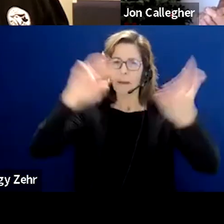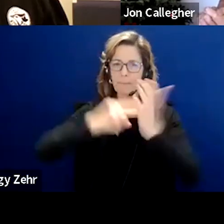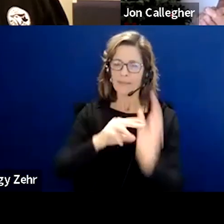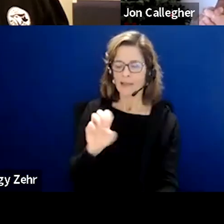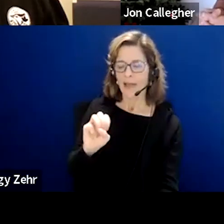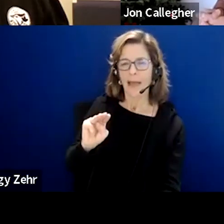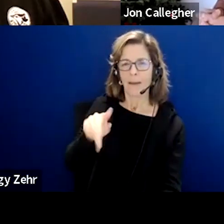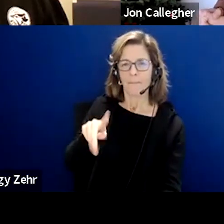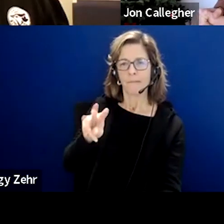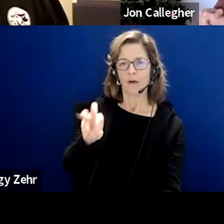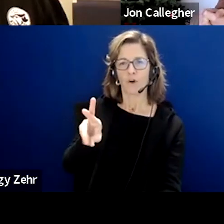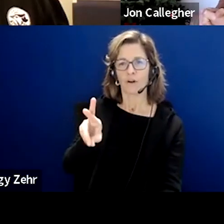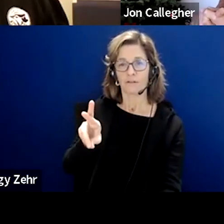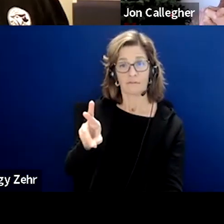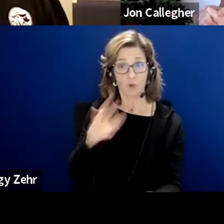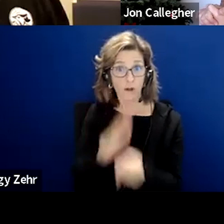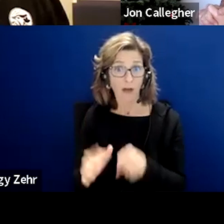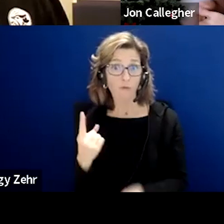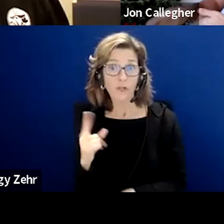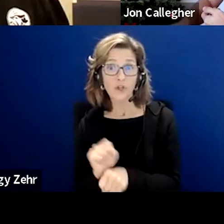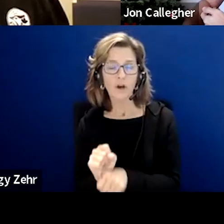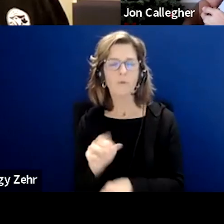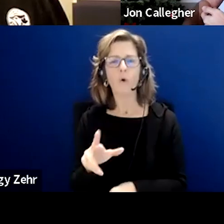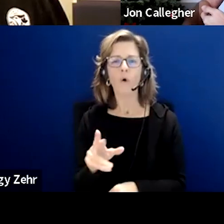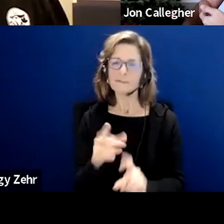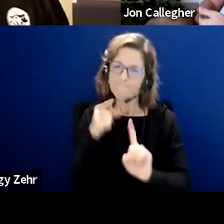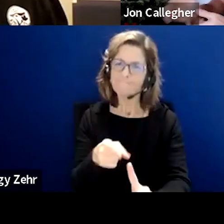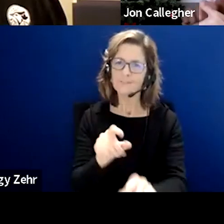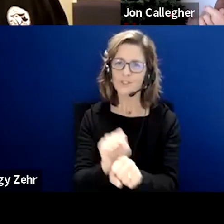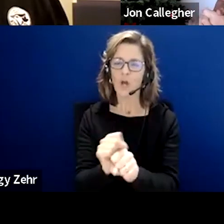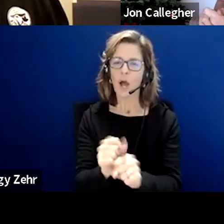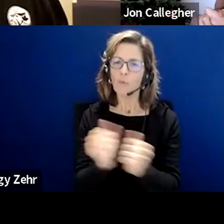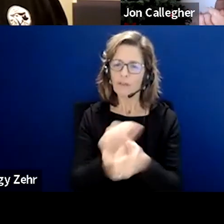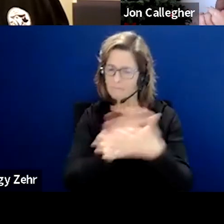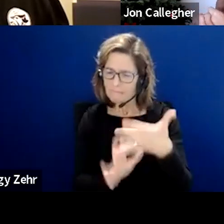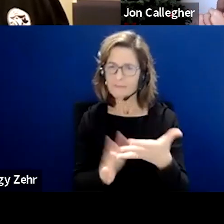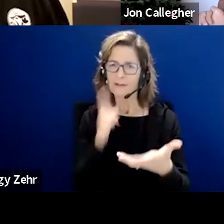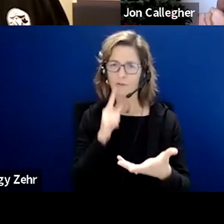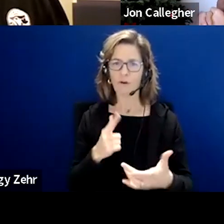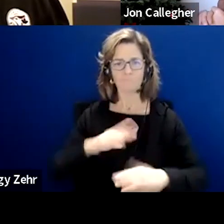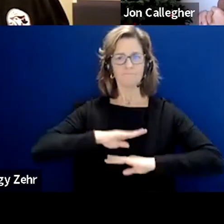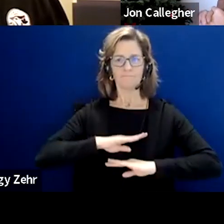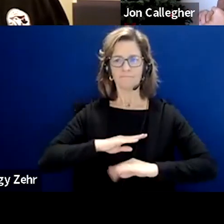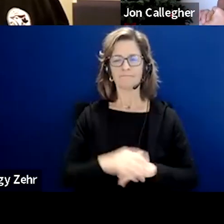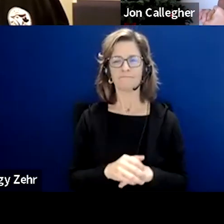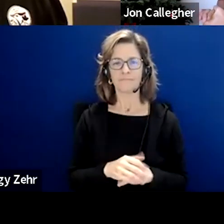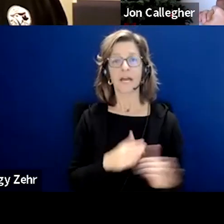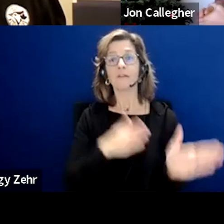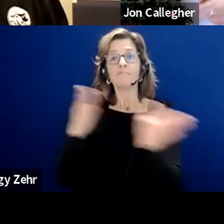ways. Right. Thank you. And I mean, on that note, Paul, over to you. What does empowered mean to